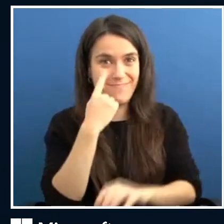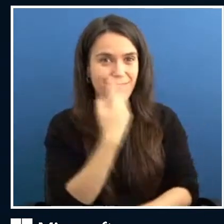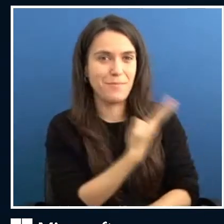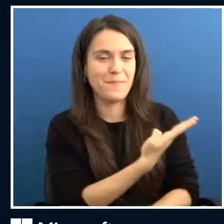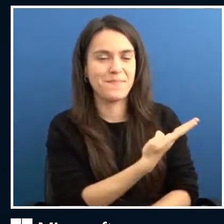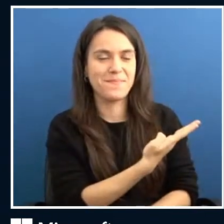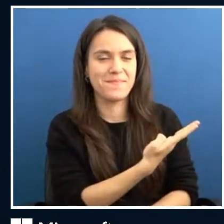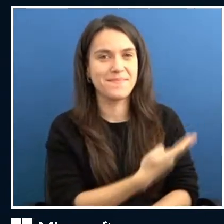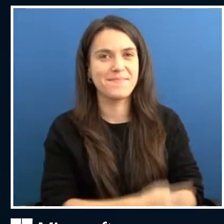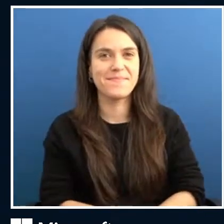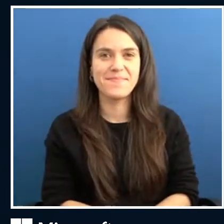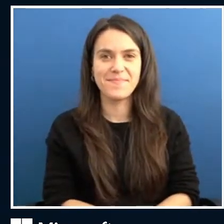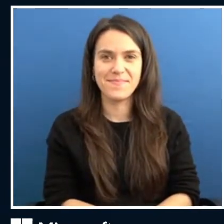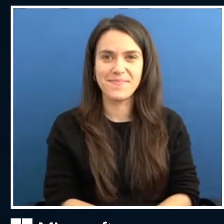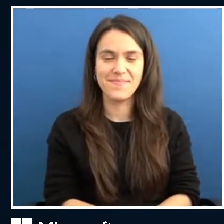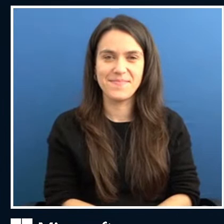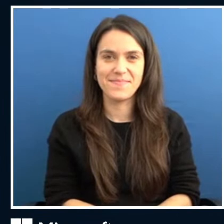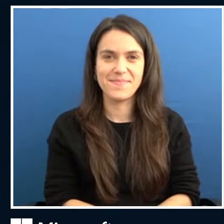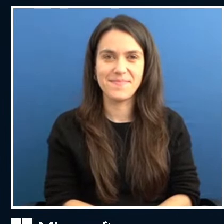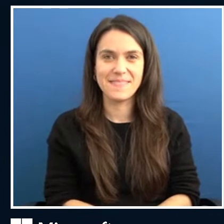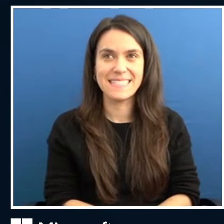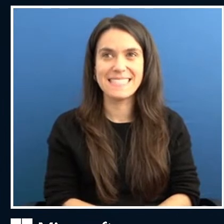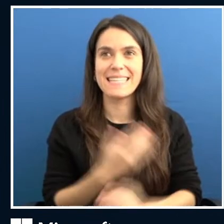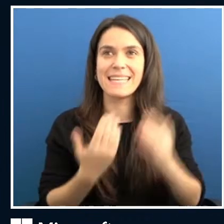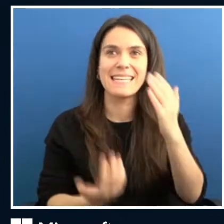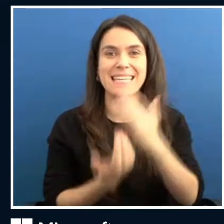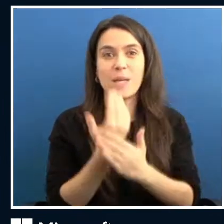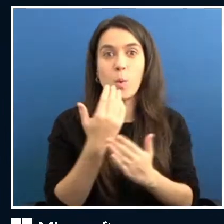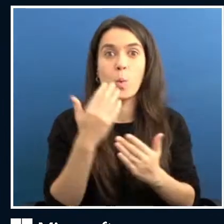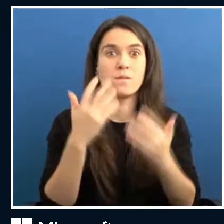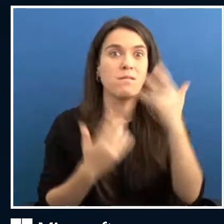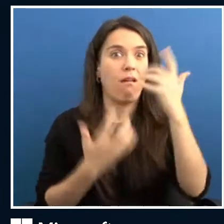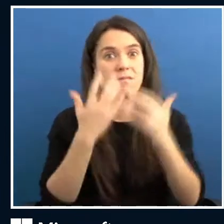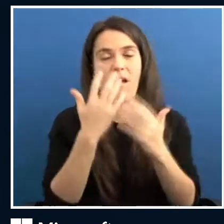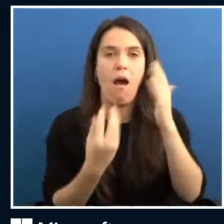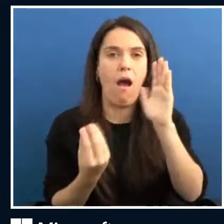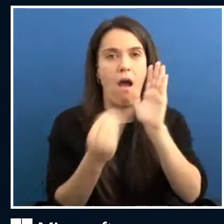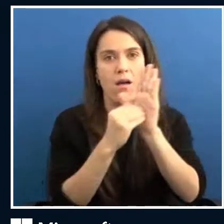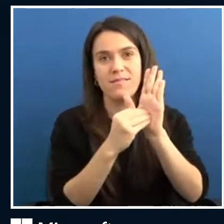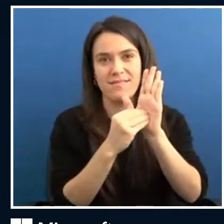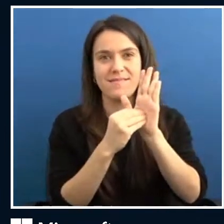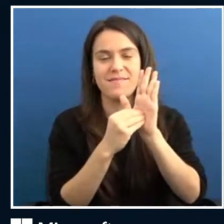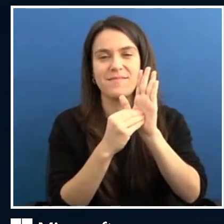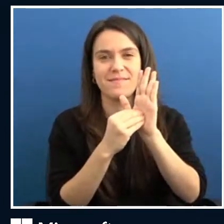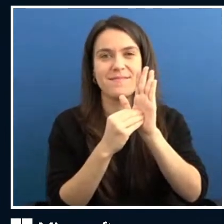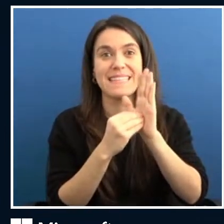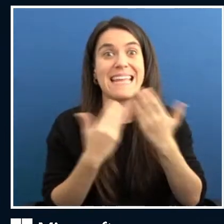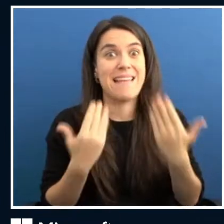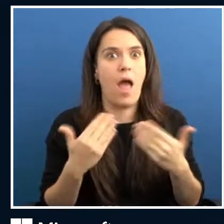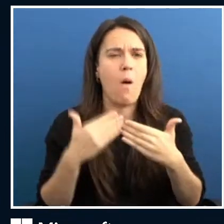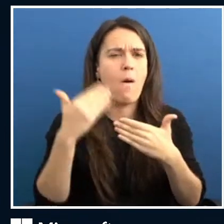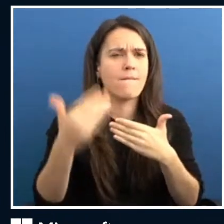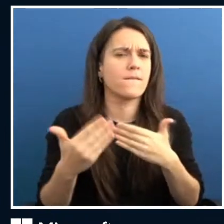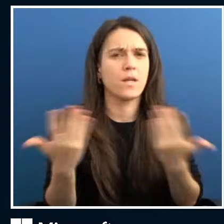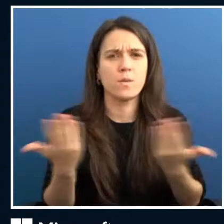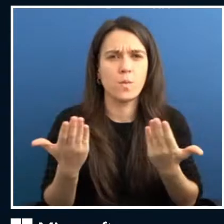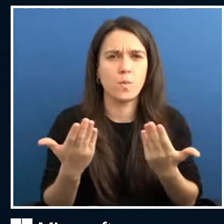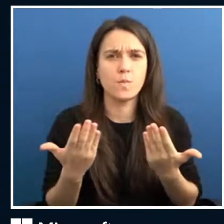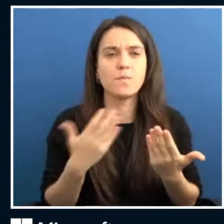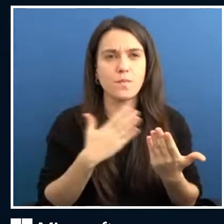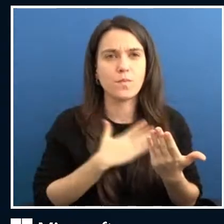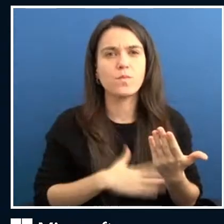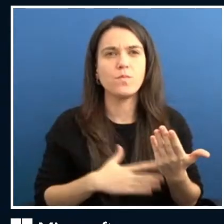is our new feature map with values, and now what we're going to do is we're going to do some